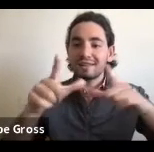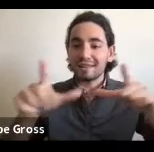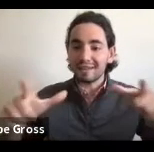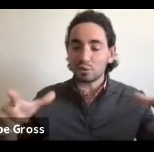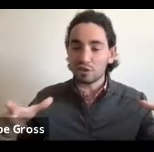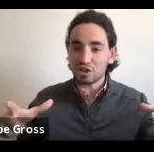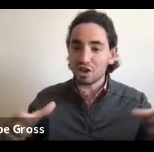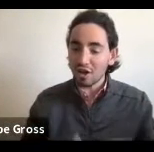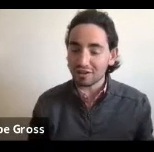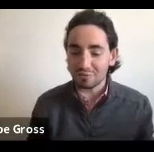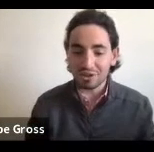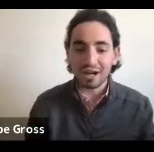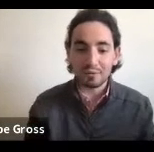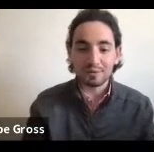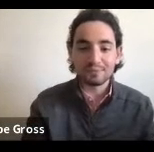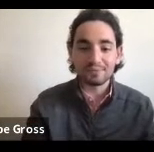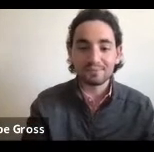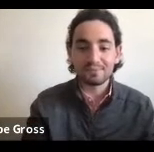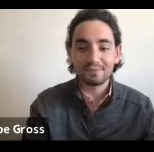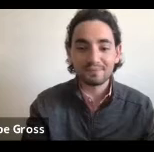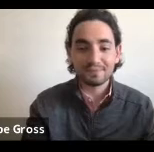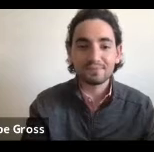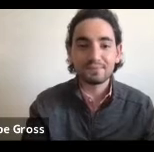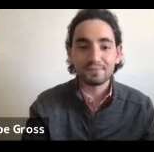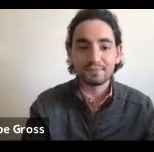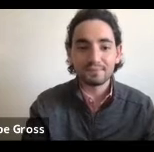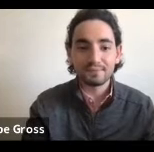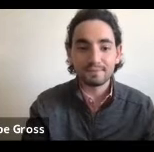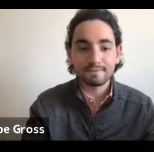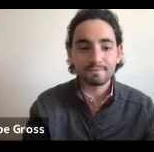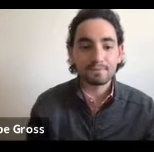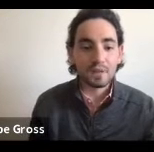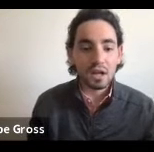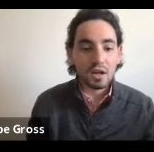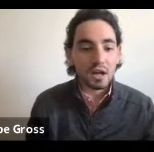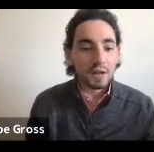Sign Language. Awesome job.